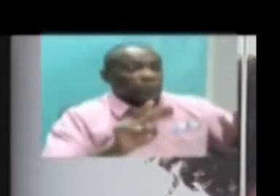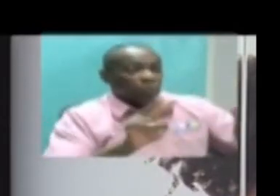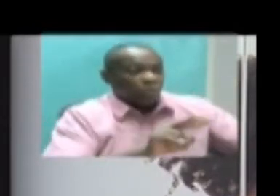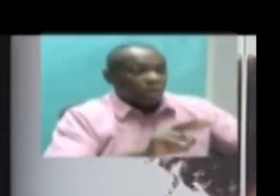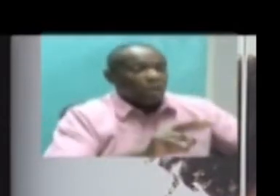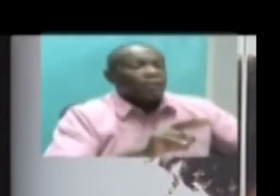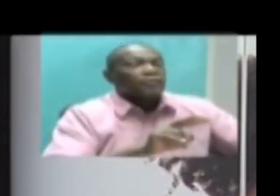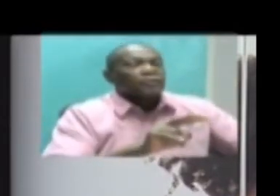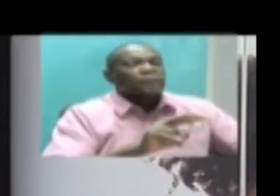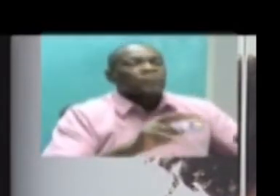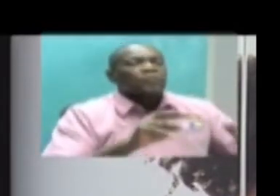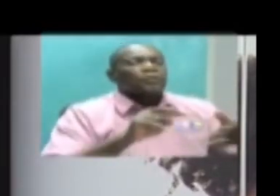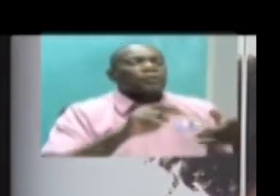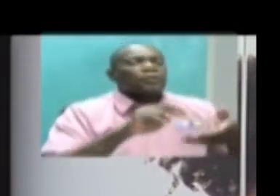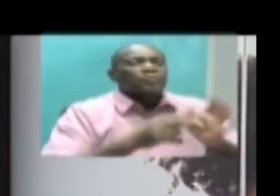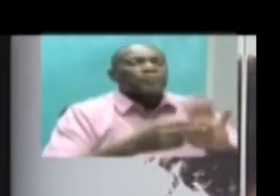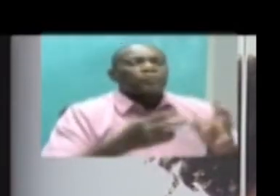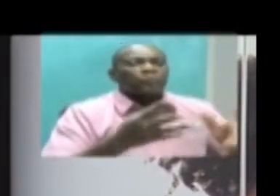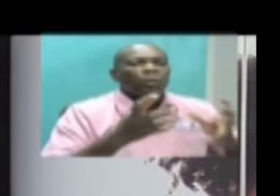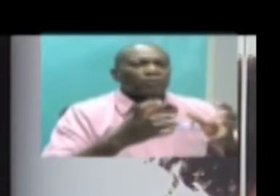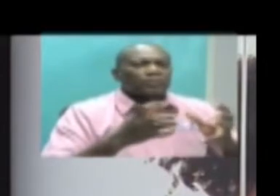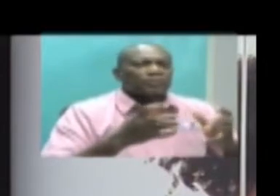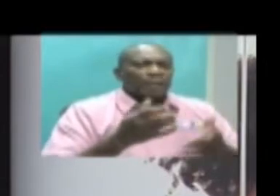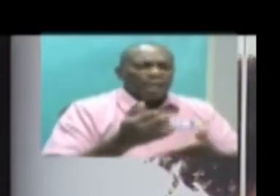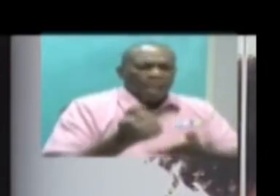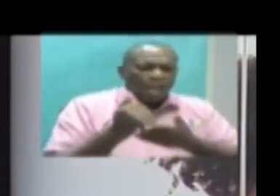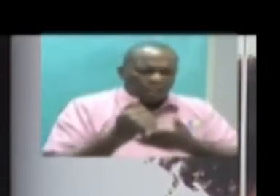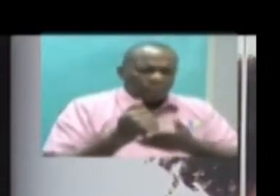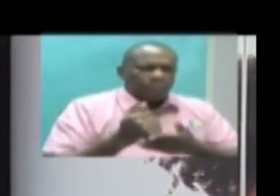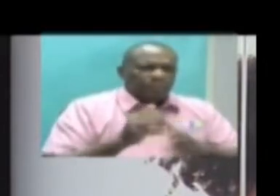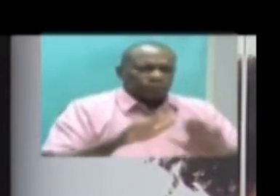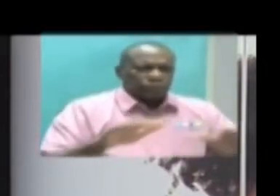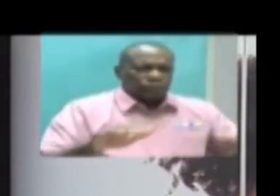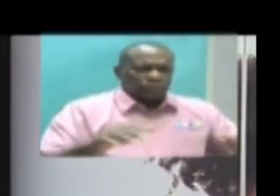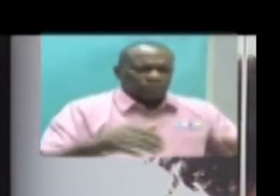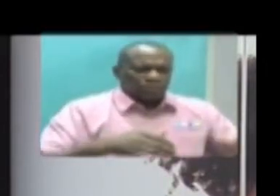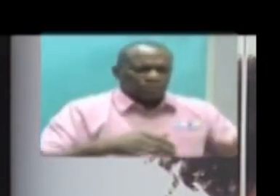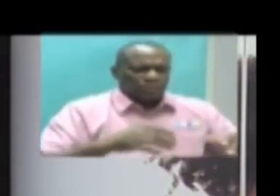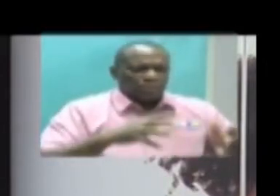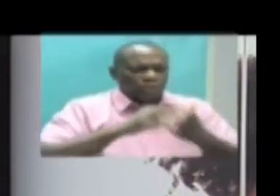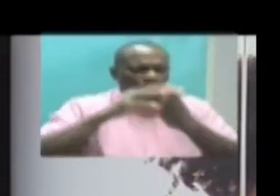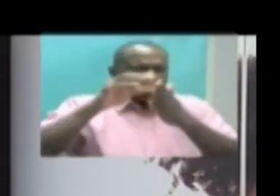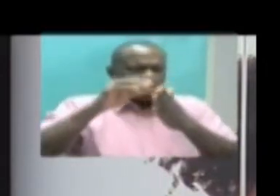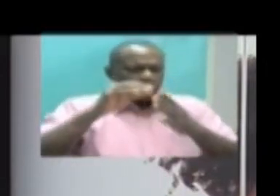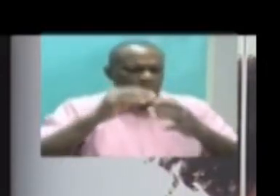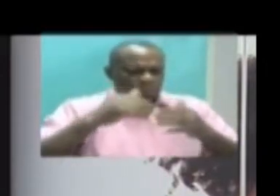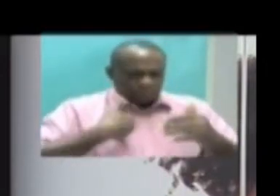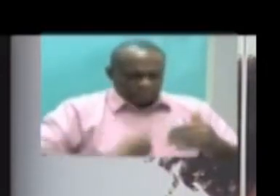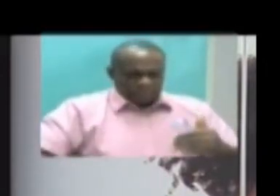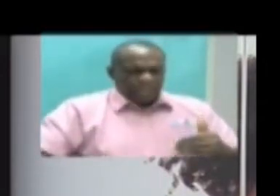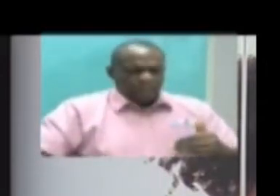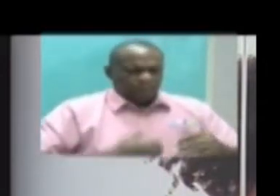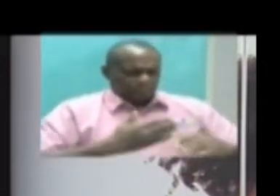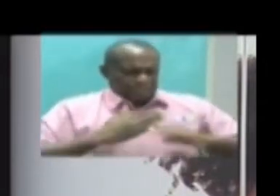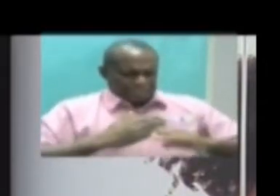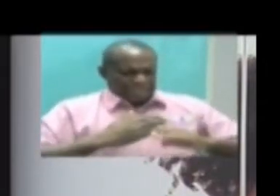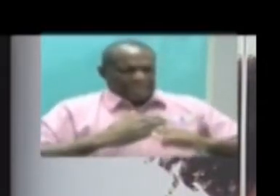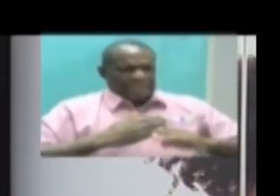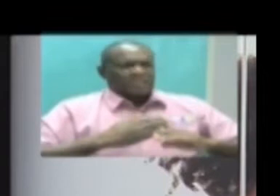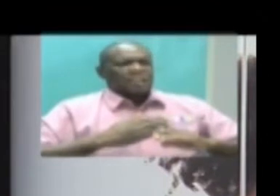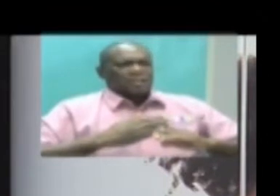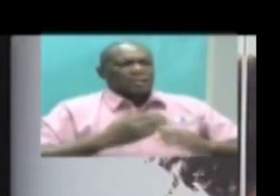so we need to inoculate them. We need to immunize them against the dangers. We've listed those dangers. We talked about